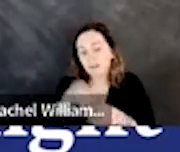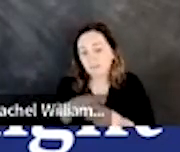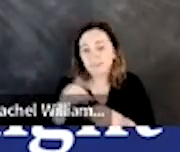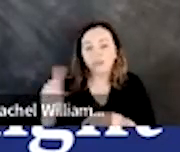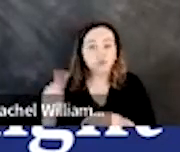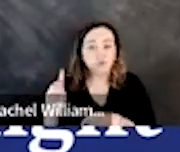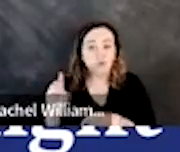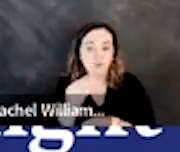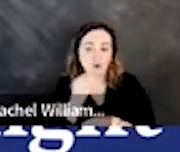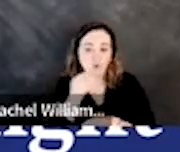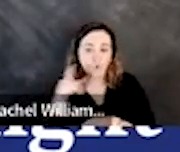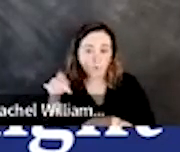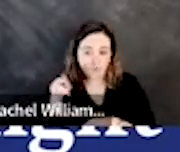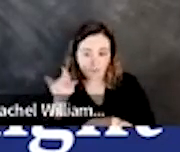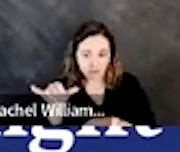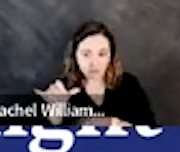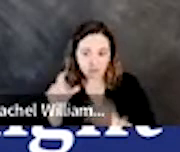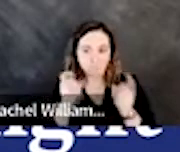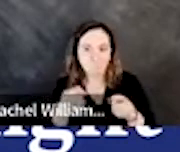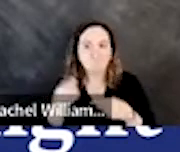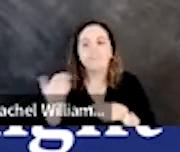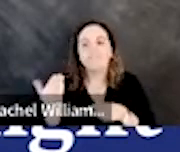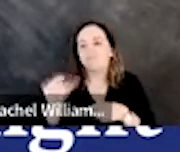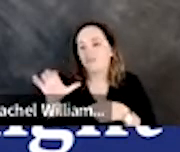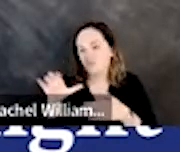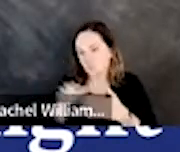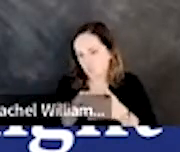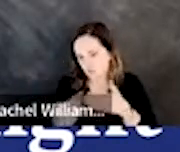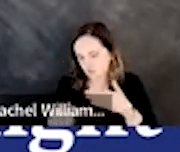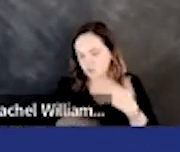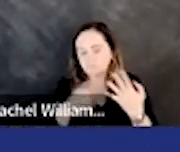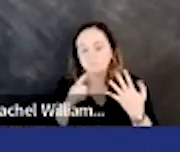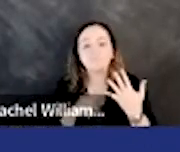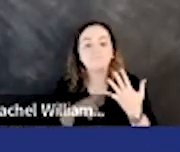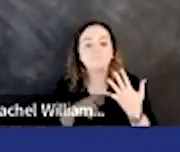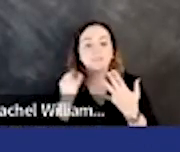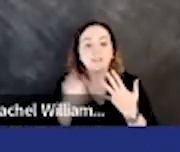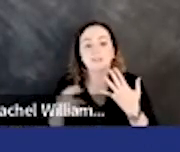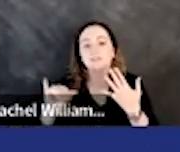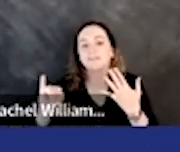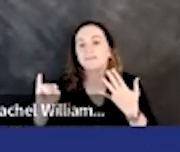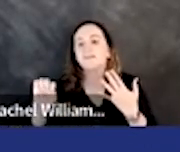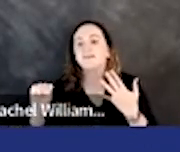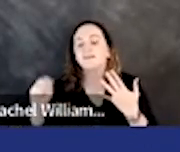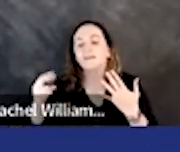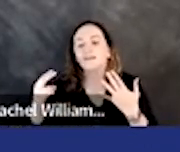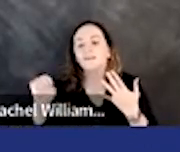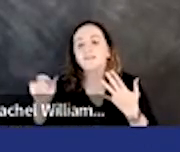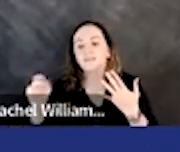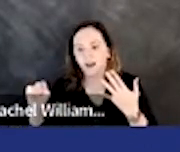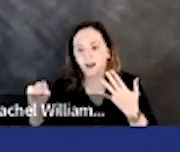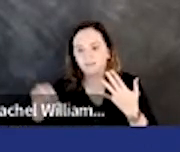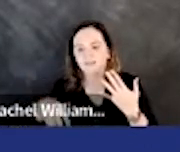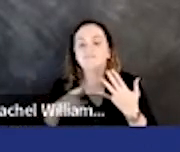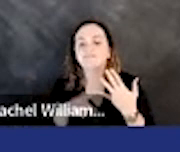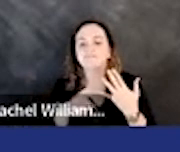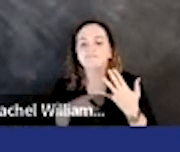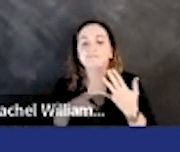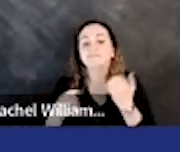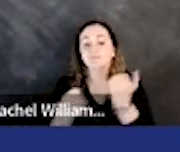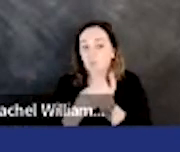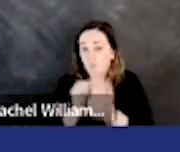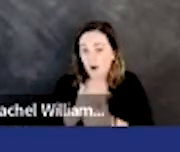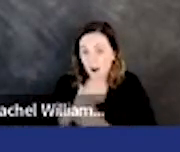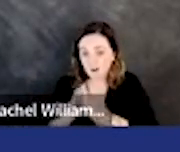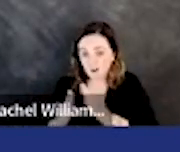awarded $1,500. And our last recipient is Ihsan Muhammad, has supported the Jordan